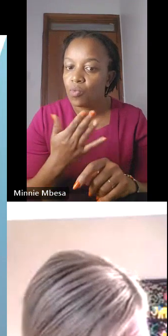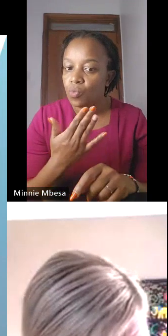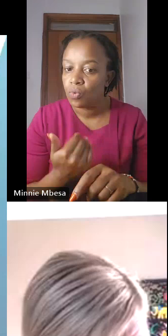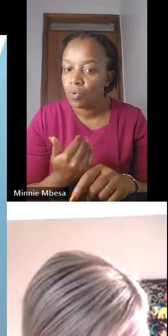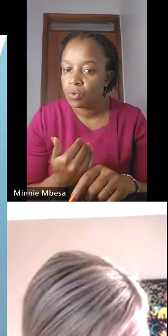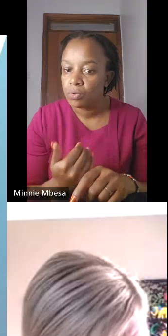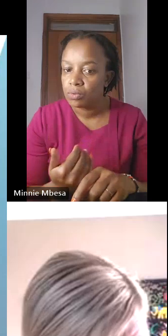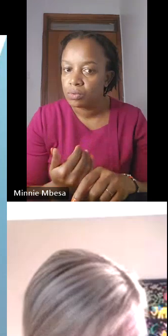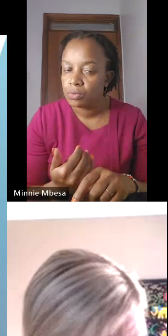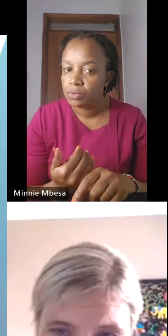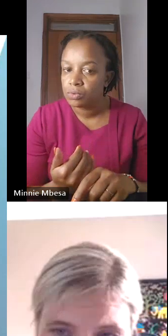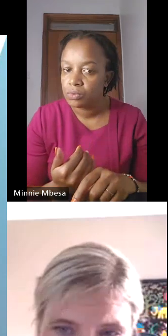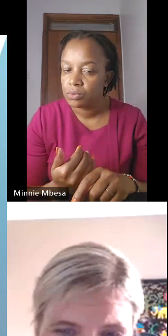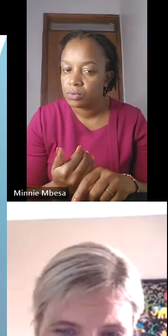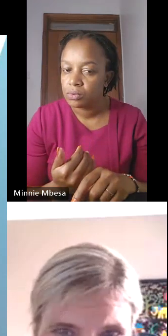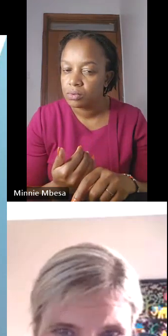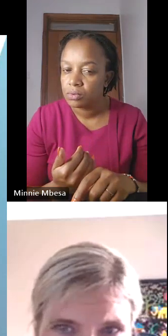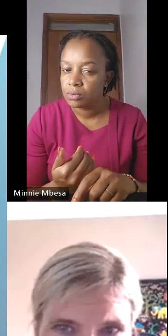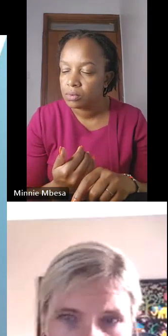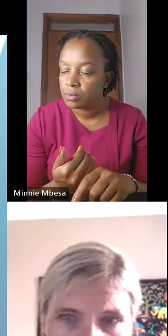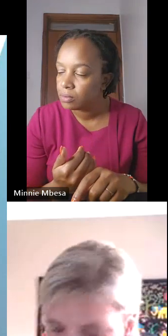Like I volunteer for